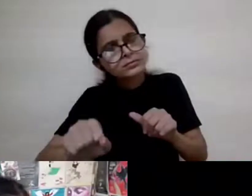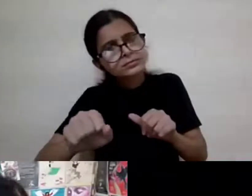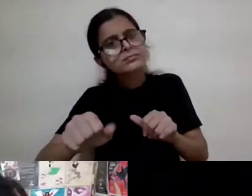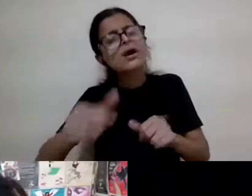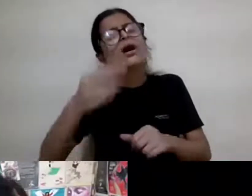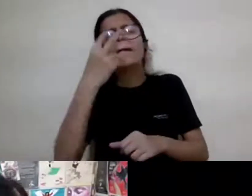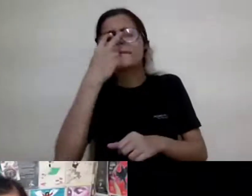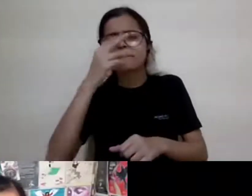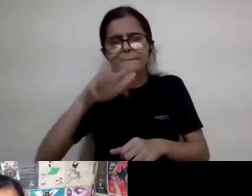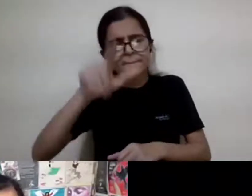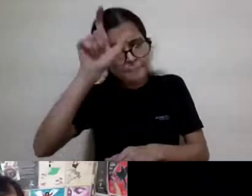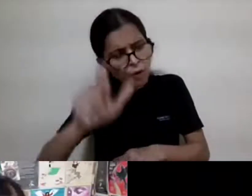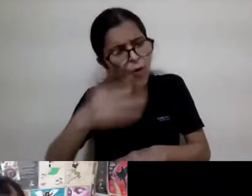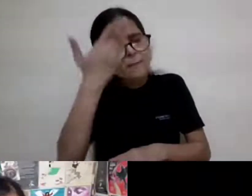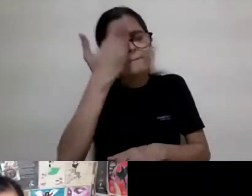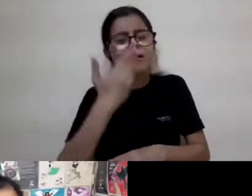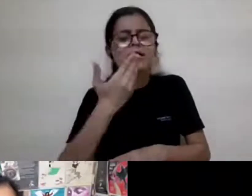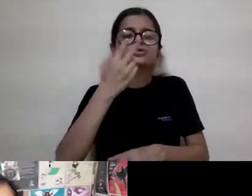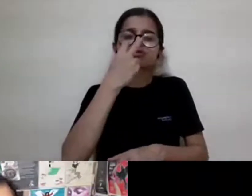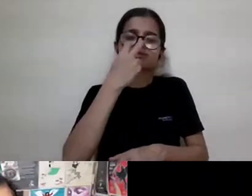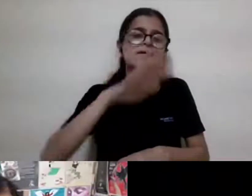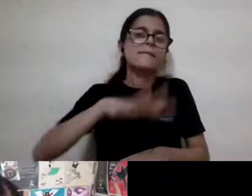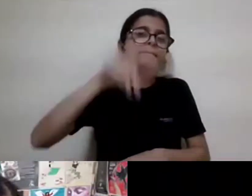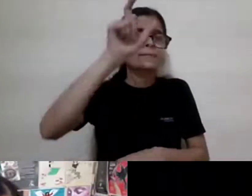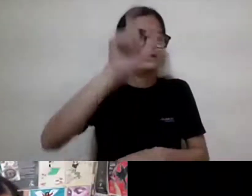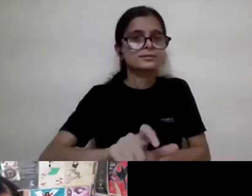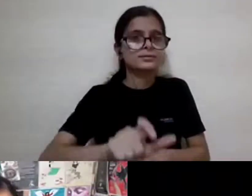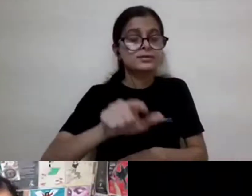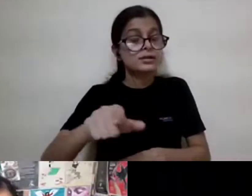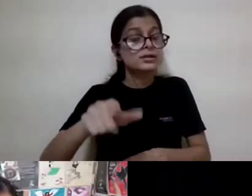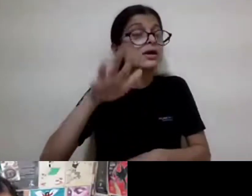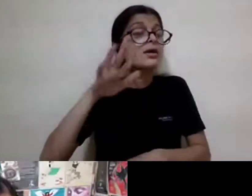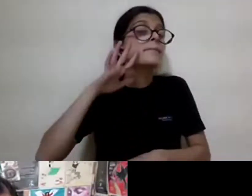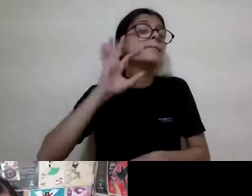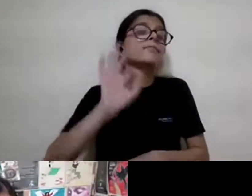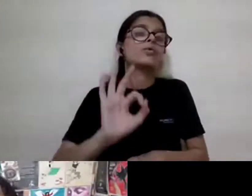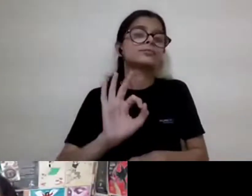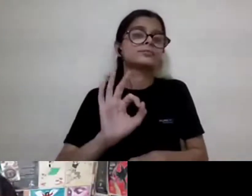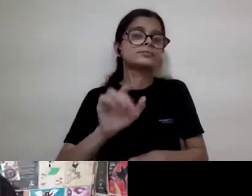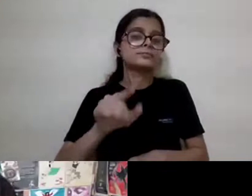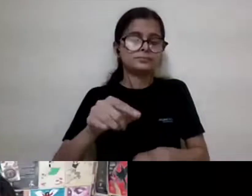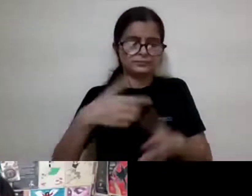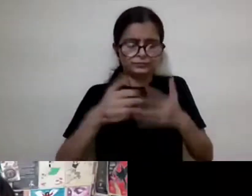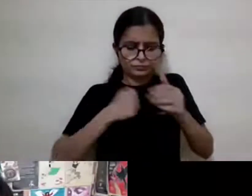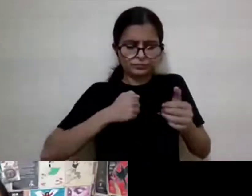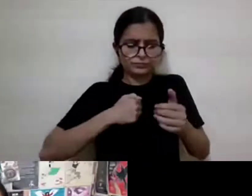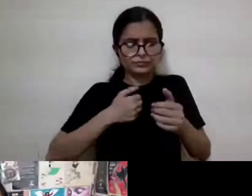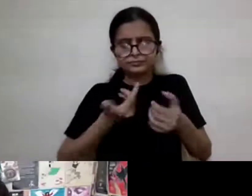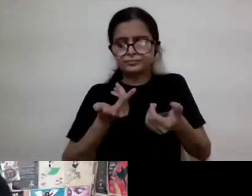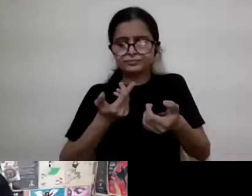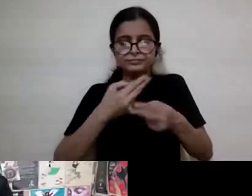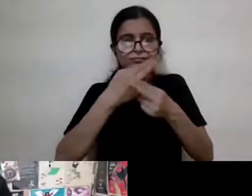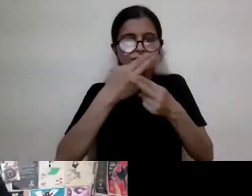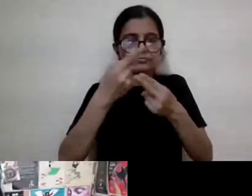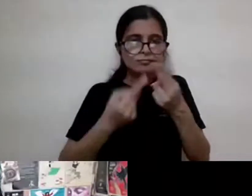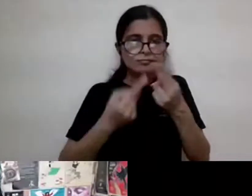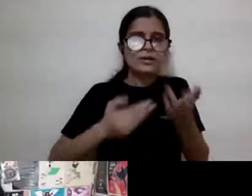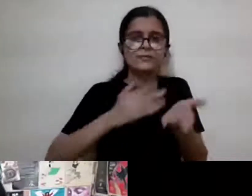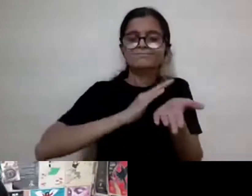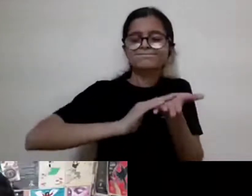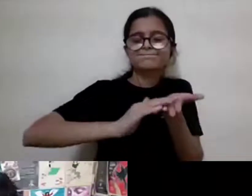or partially sighted person. This is very important. So our tactile paintings, for example, are